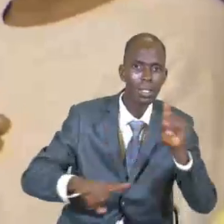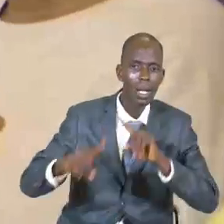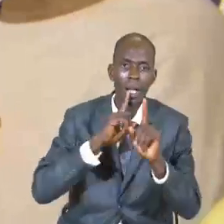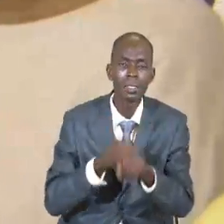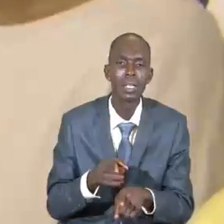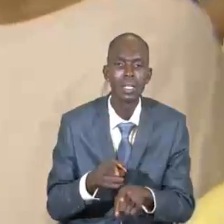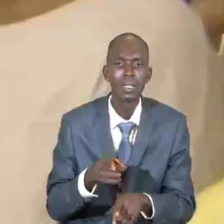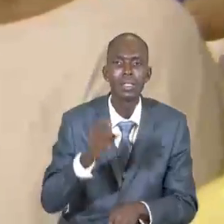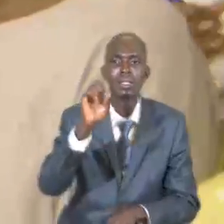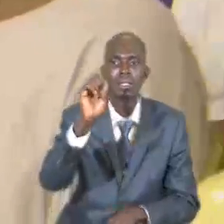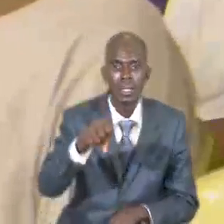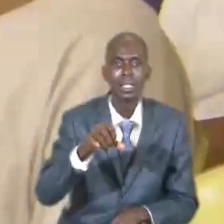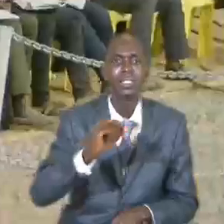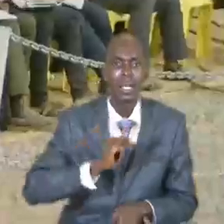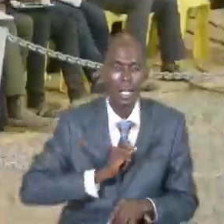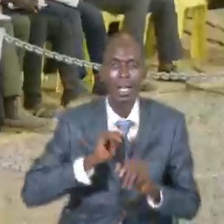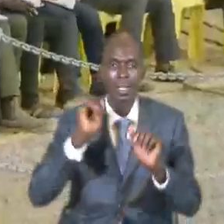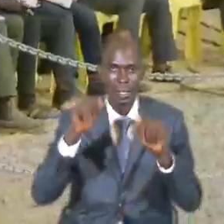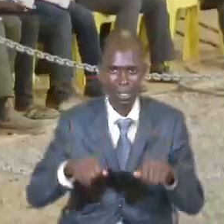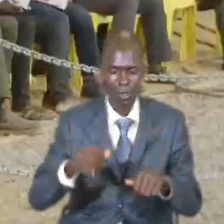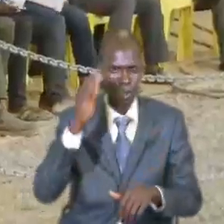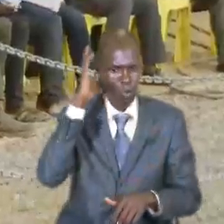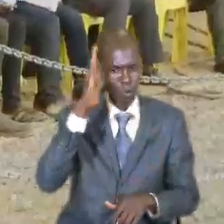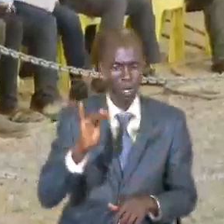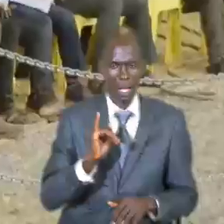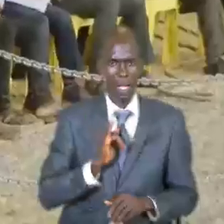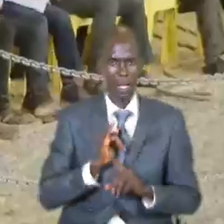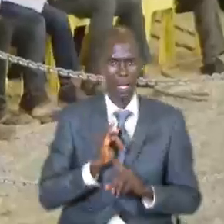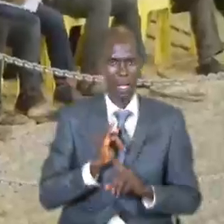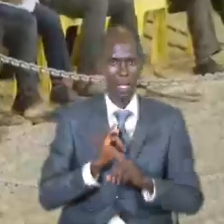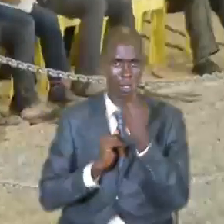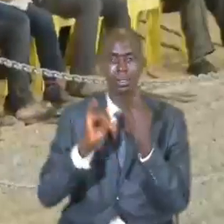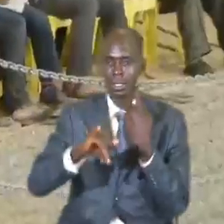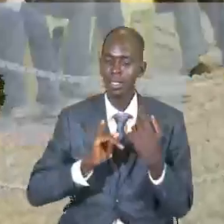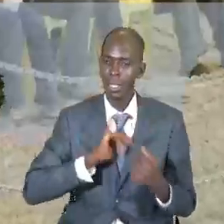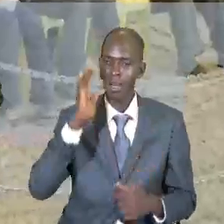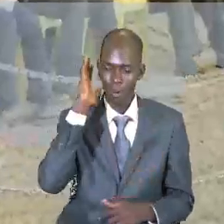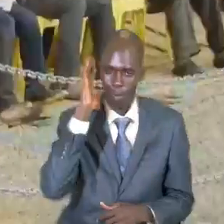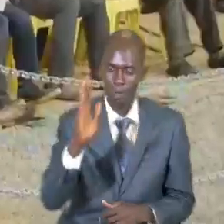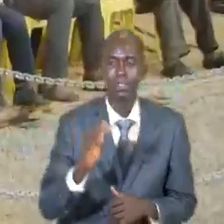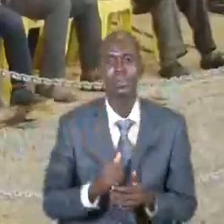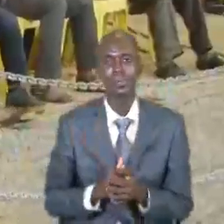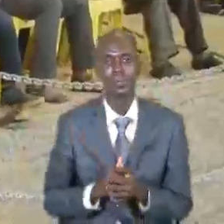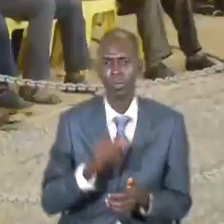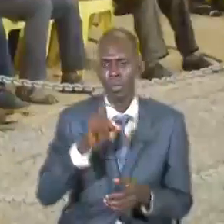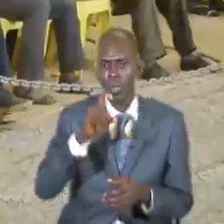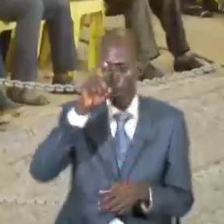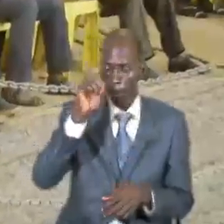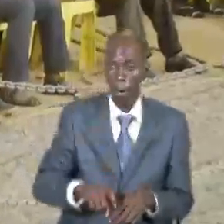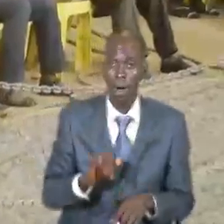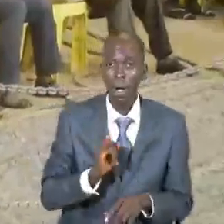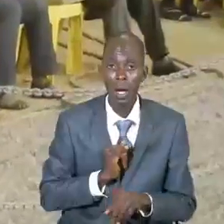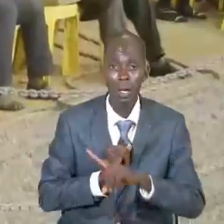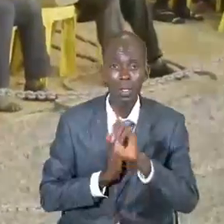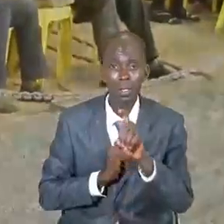I? Yes, I will. Yes, I will. Will I? Yes, I must I? Yes, I must.